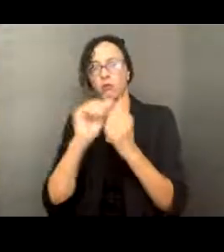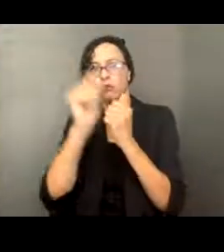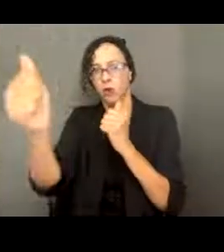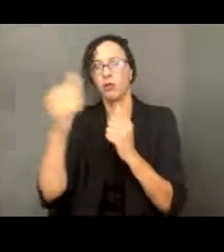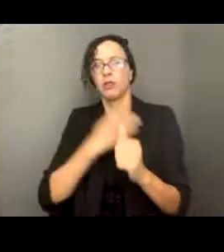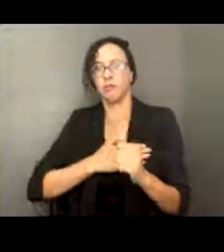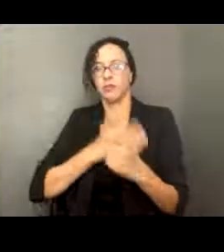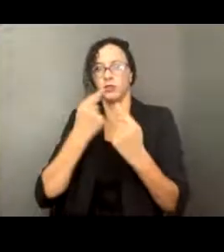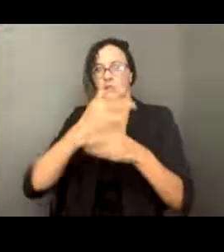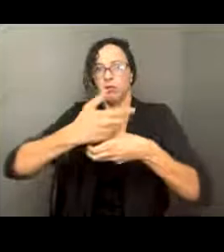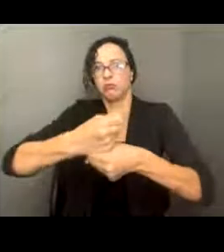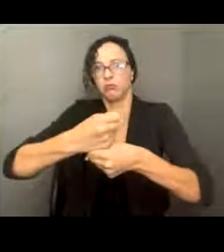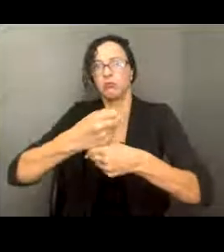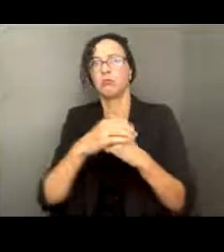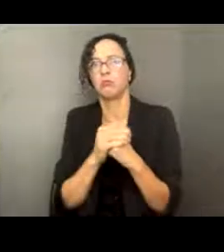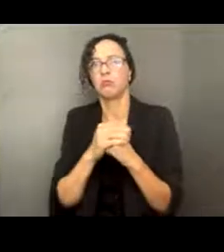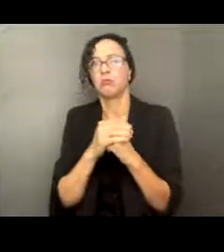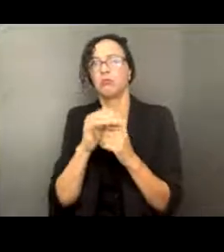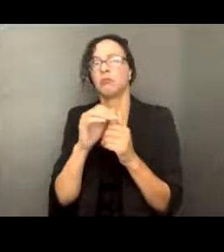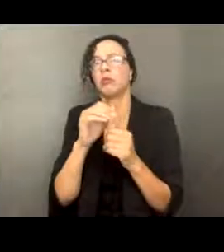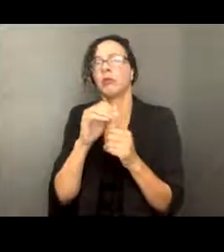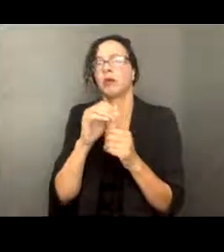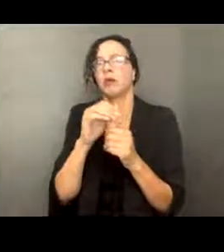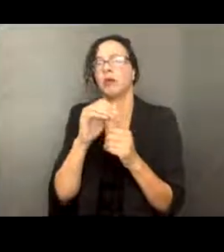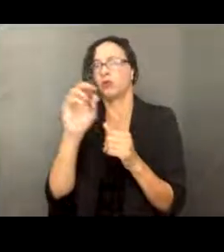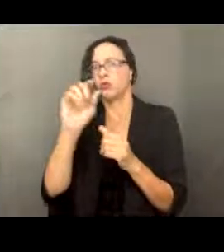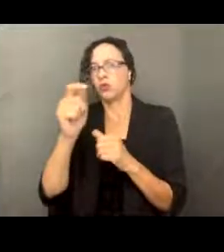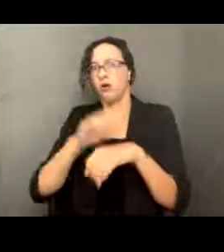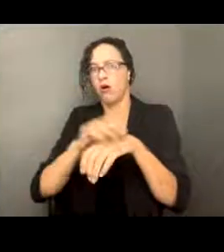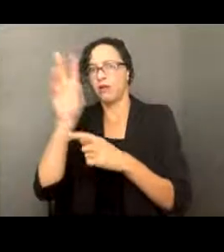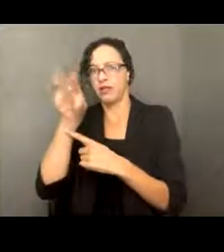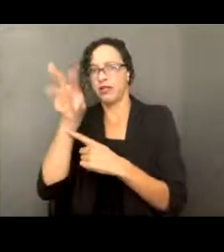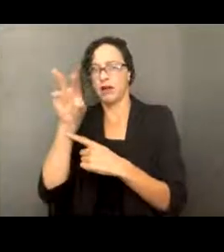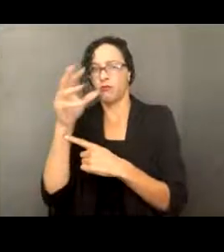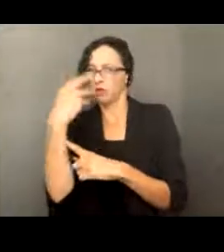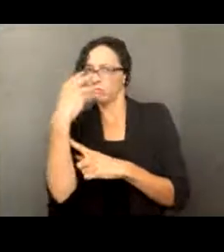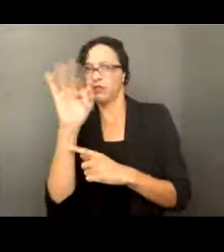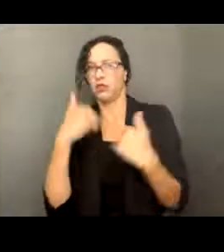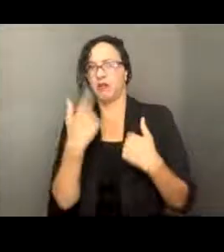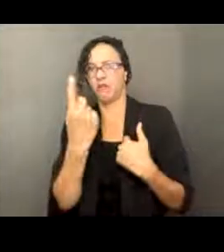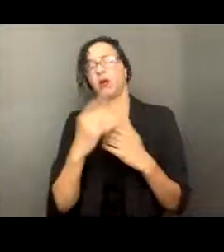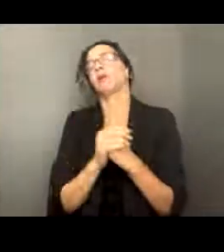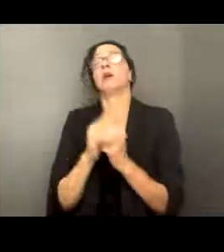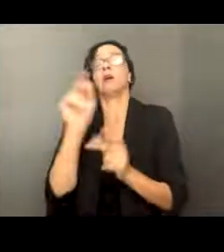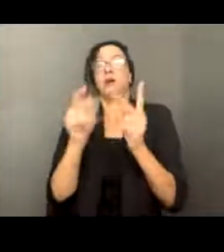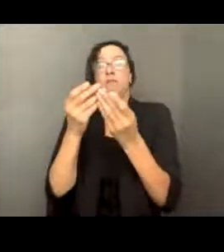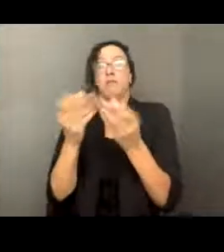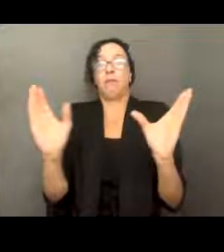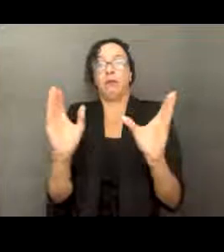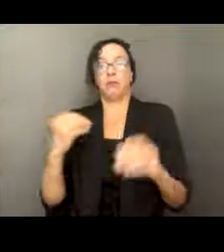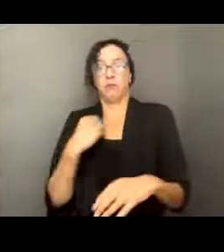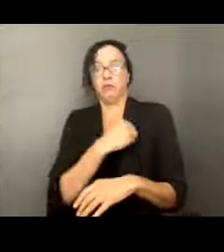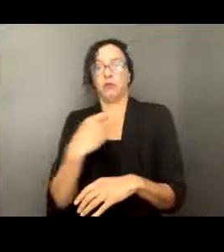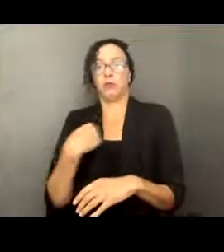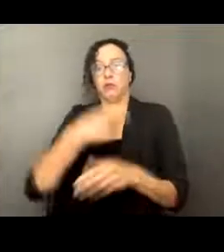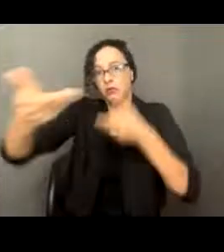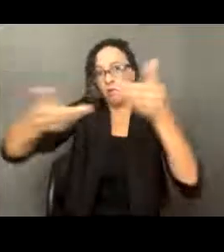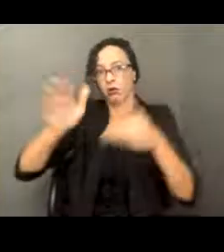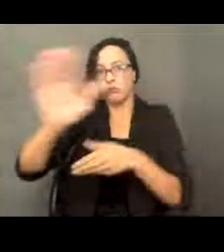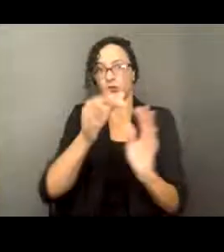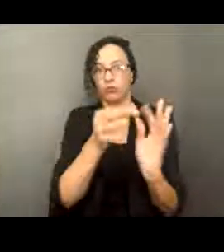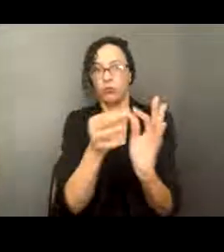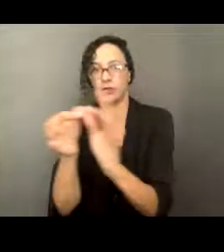one. To all our members of the public, we welcome comments from the public as part of each item at this meeting.